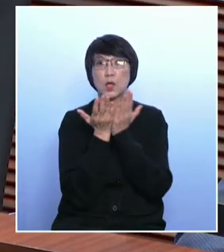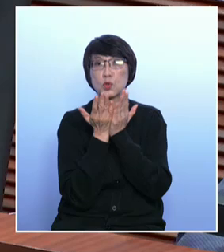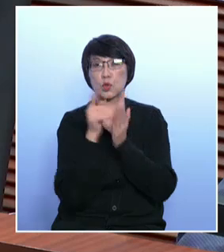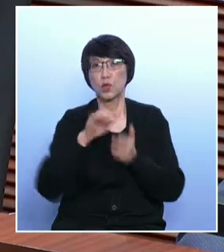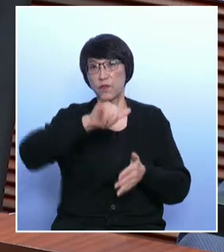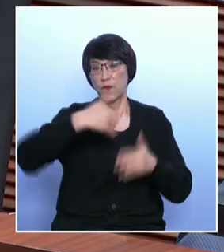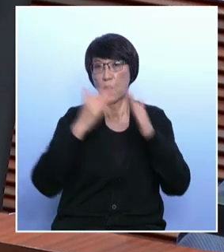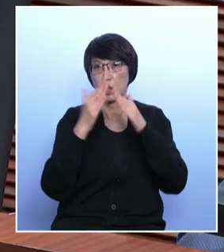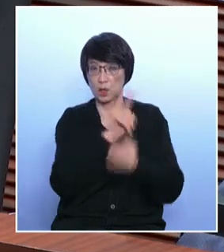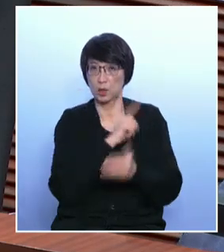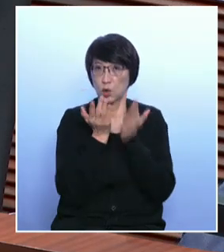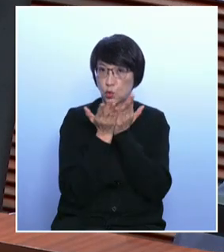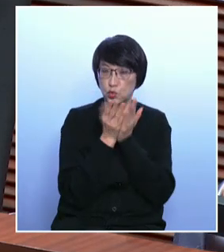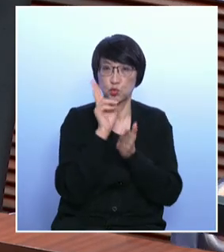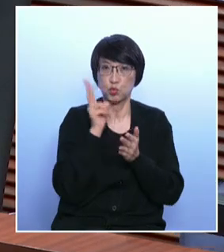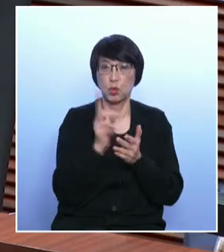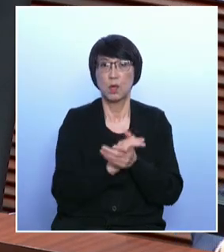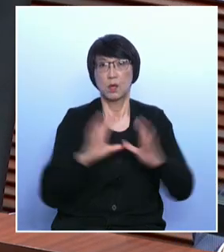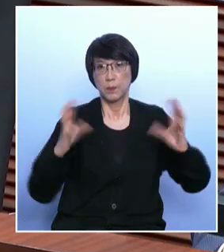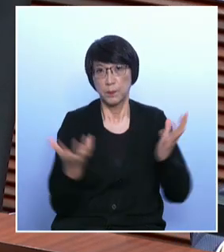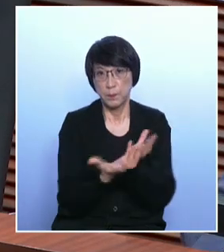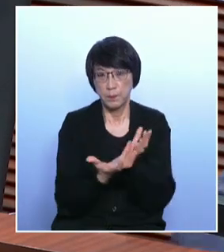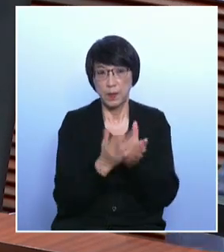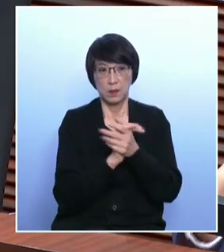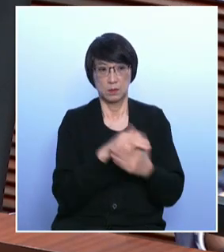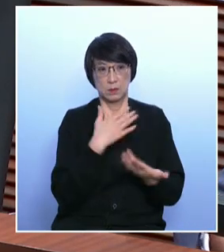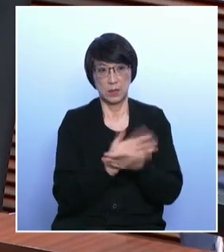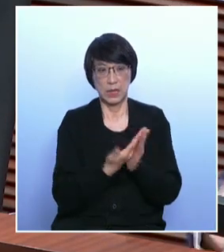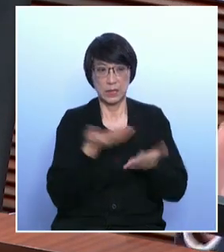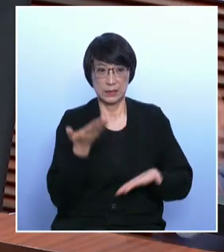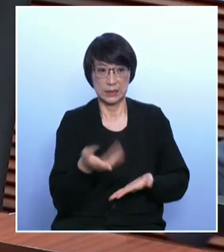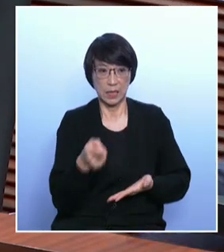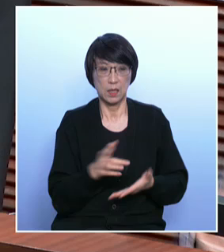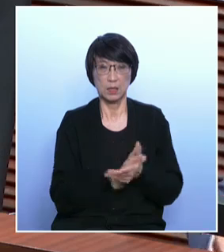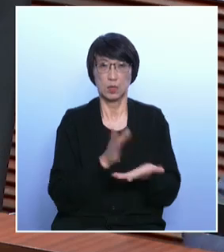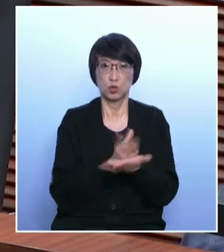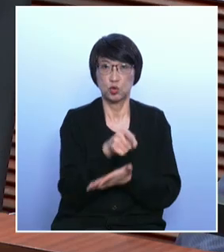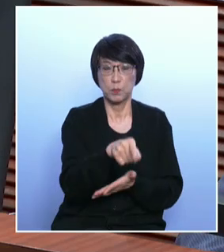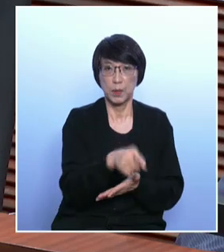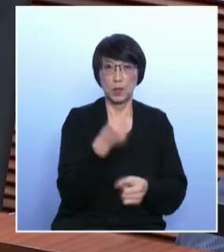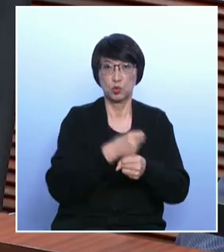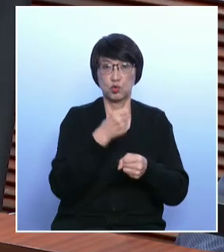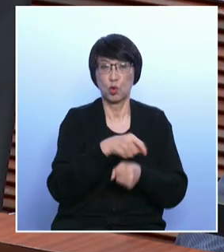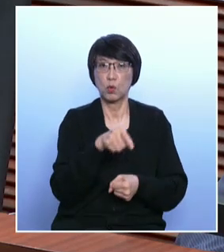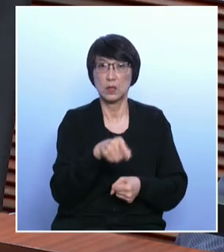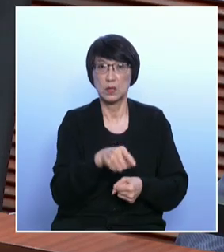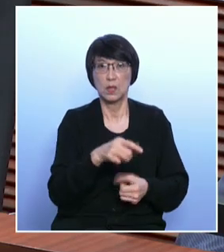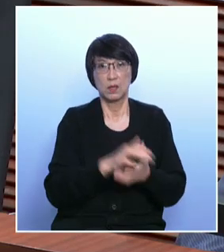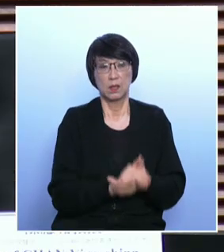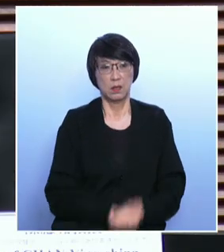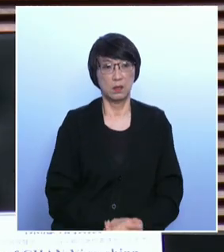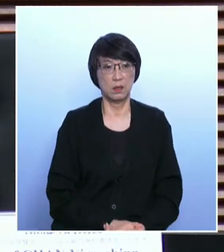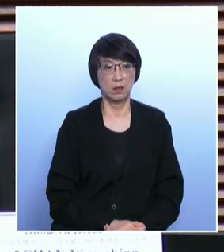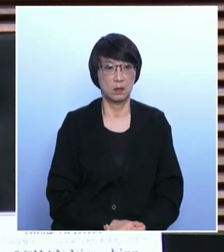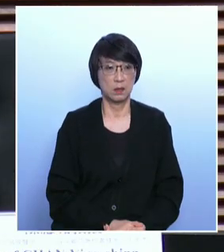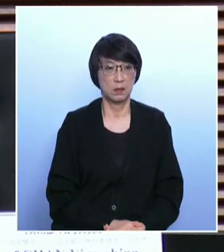like for university students, they return home when they do revision and they discuss with their